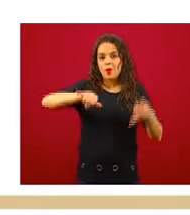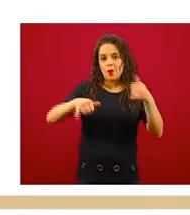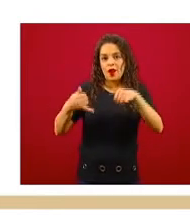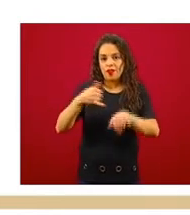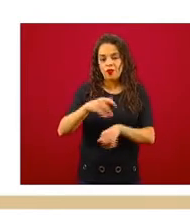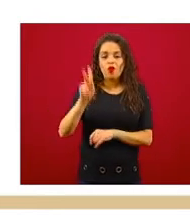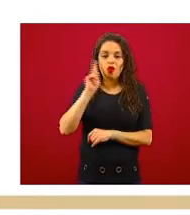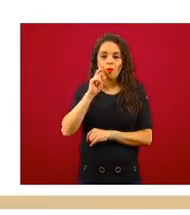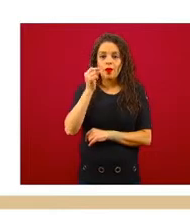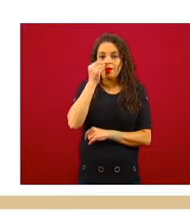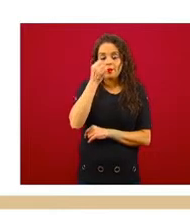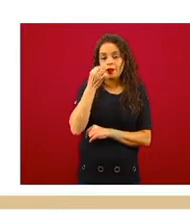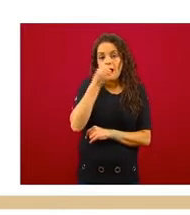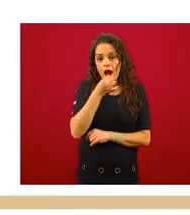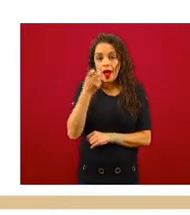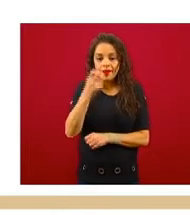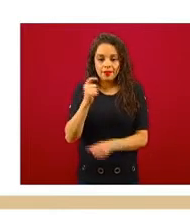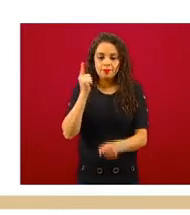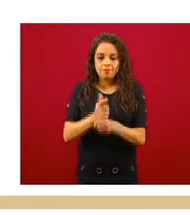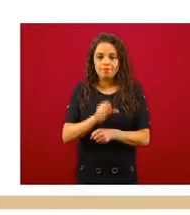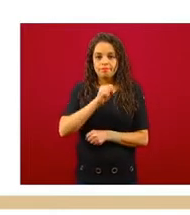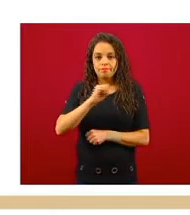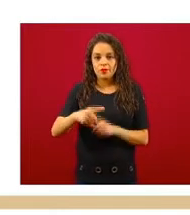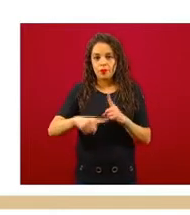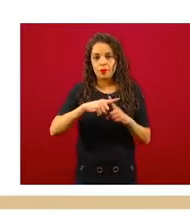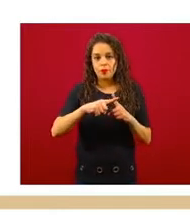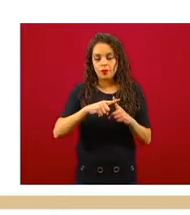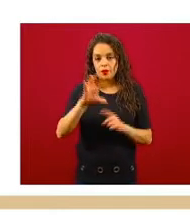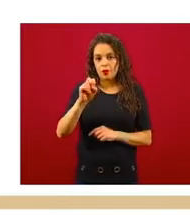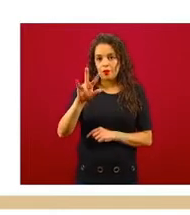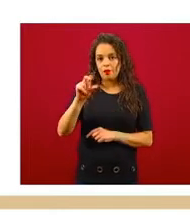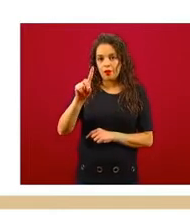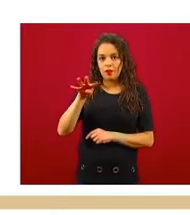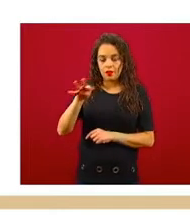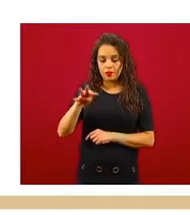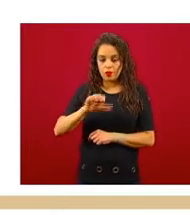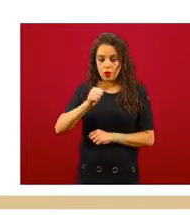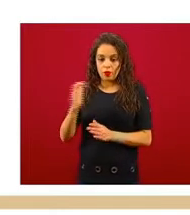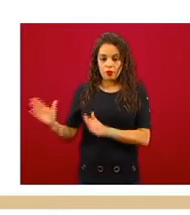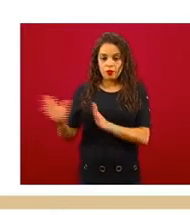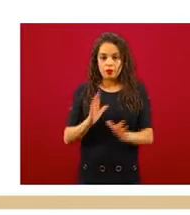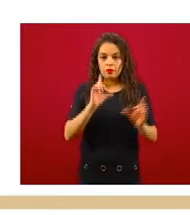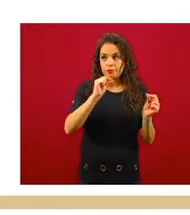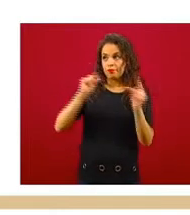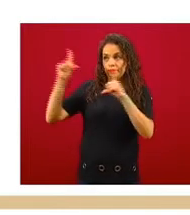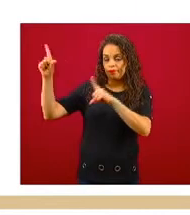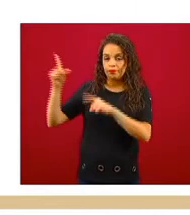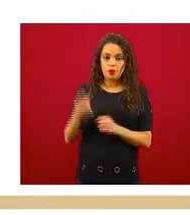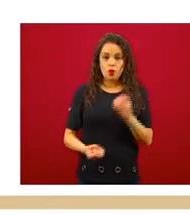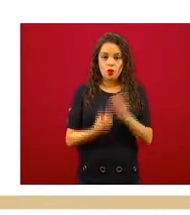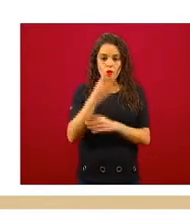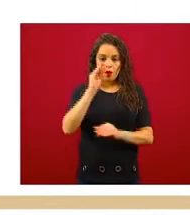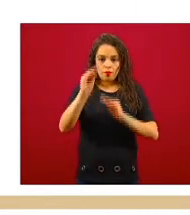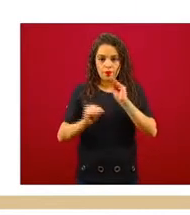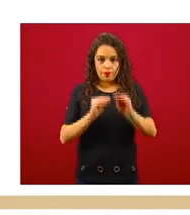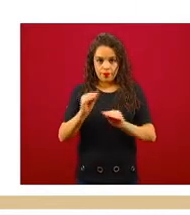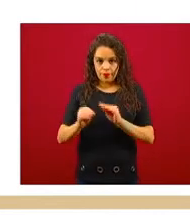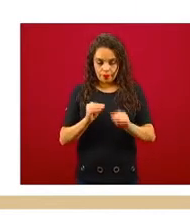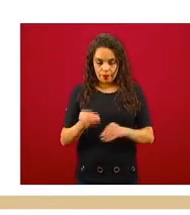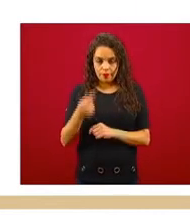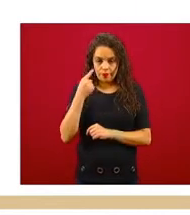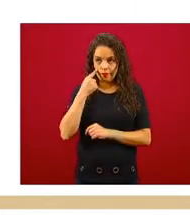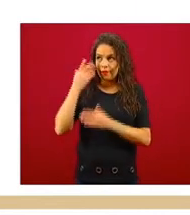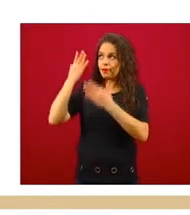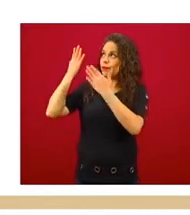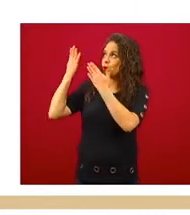la this enfermedad. could En la siguiente increase diapositiva, the nuestra curva numbers caused epidémica by the disease. actualizada. Vemos la This slide tendencia que is